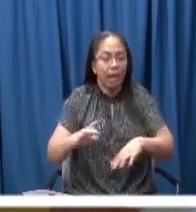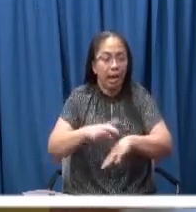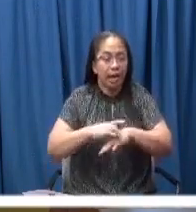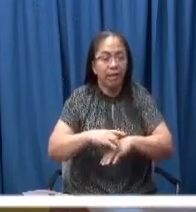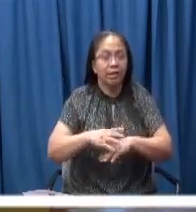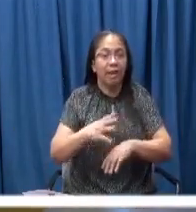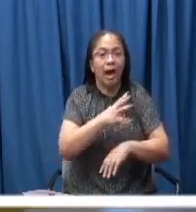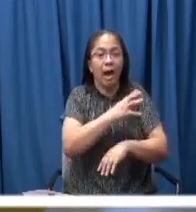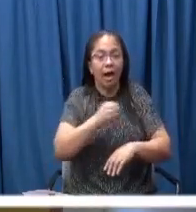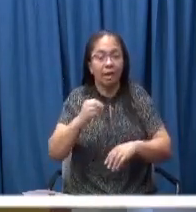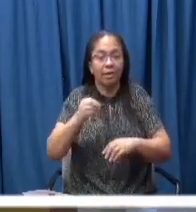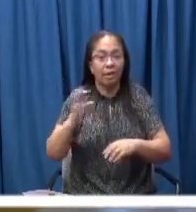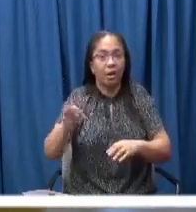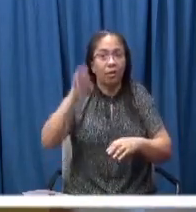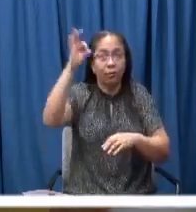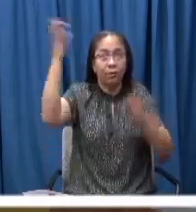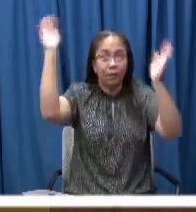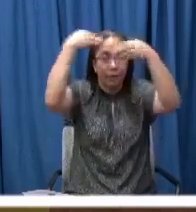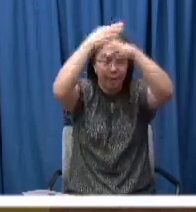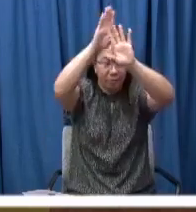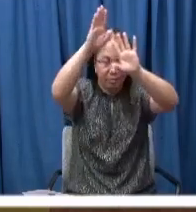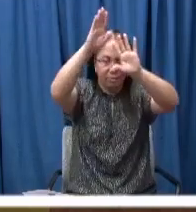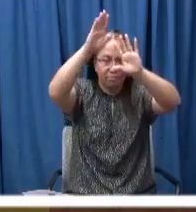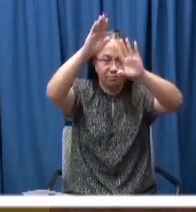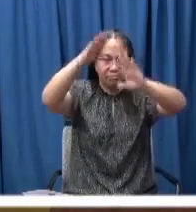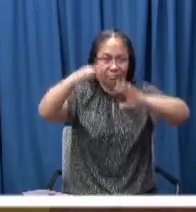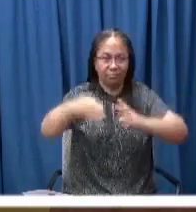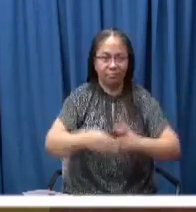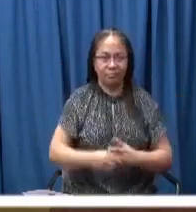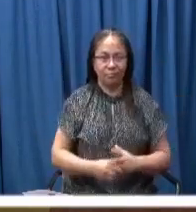but also our world in heaven.